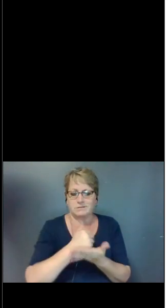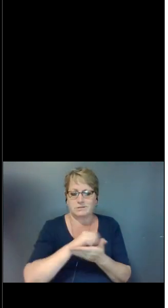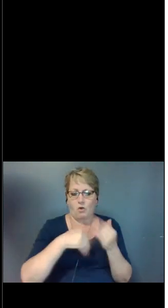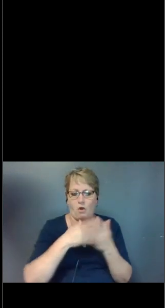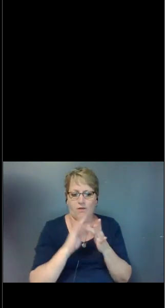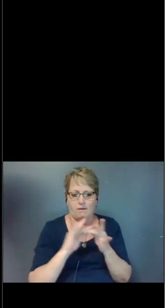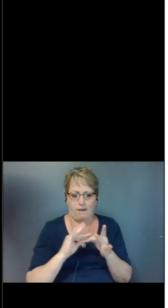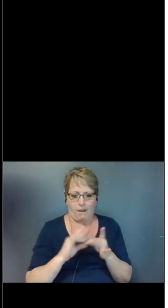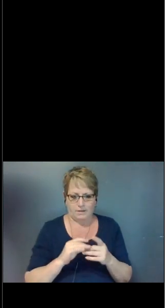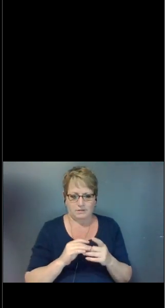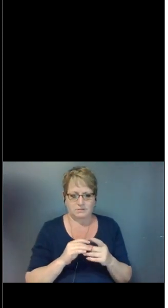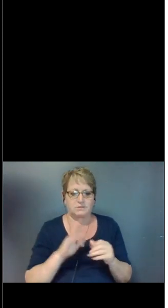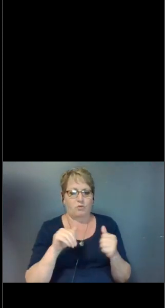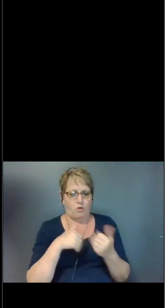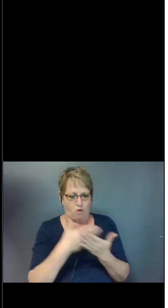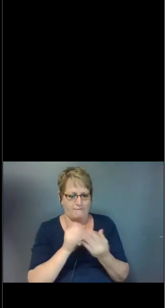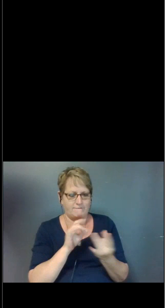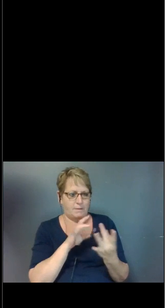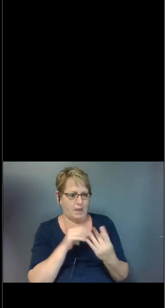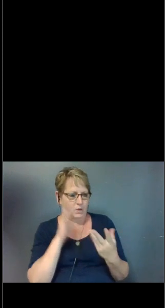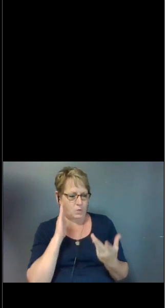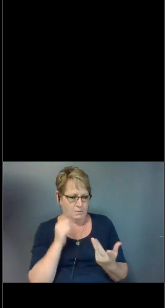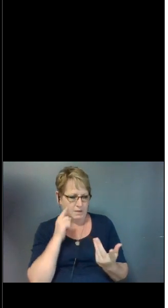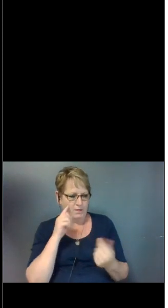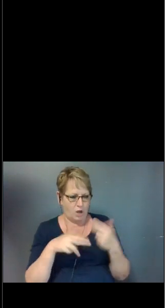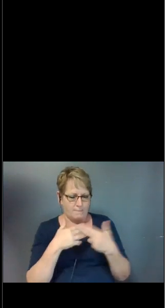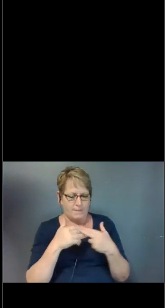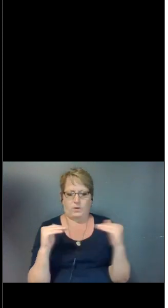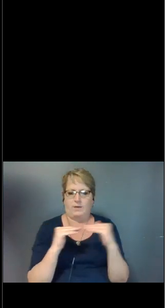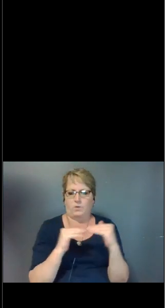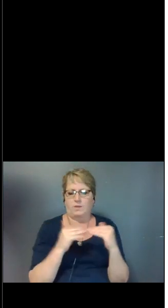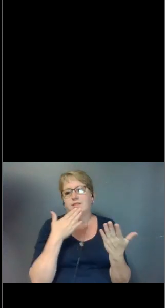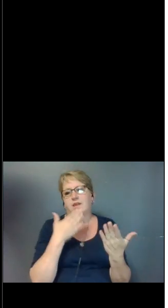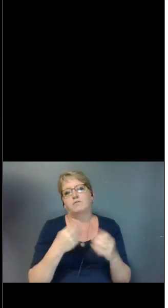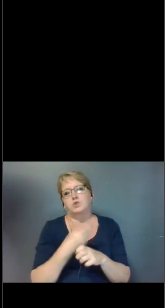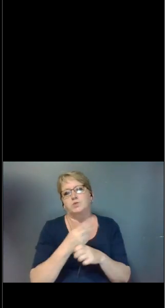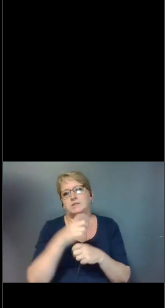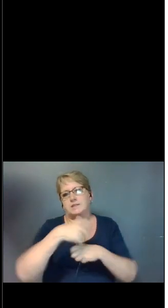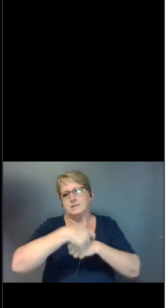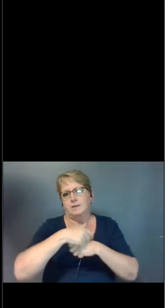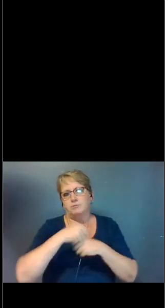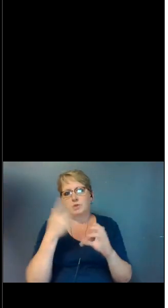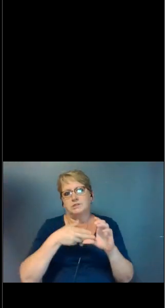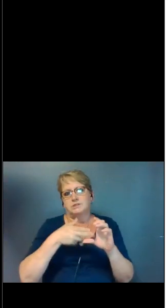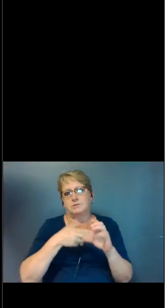equally. Once again, thank you for taking the time to participate, and have a great evening.